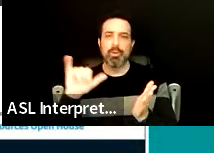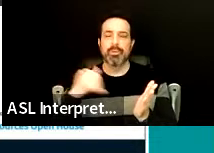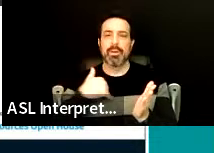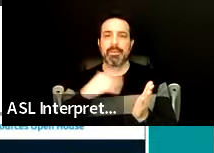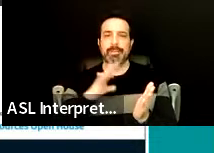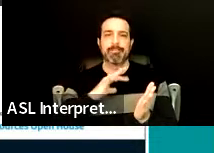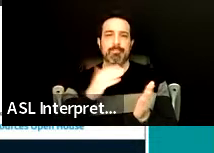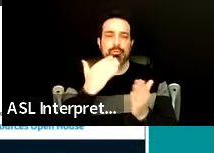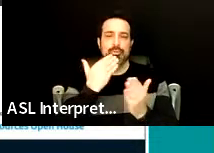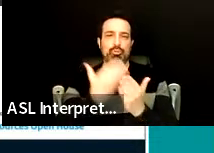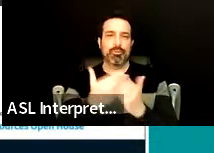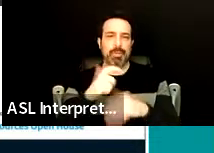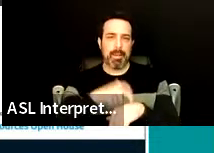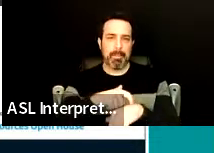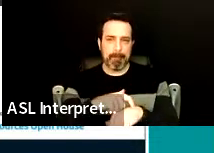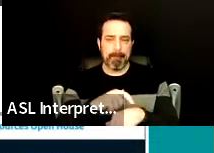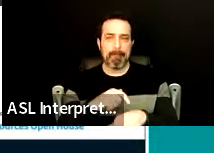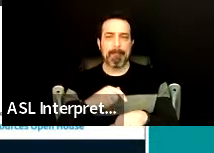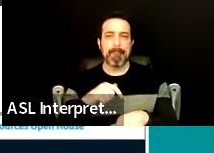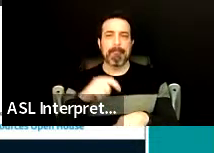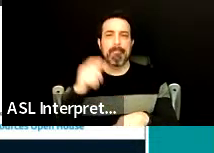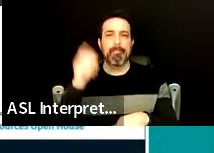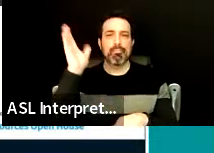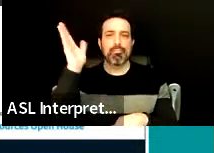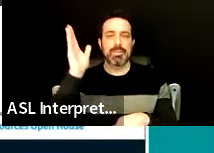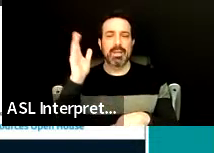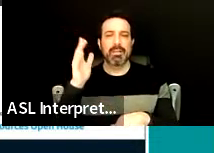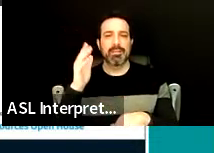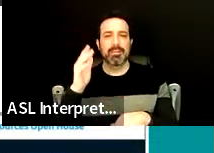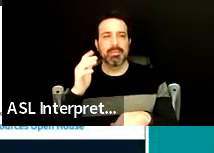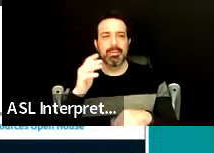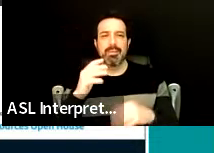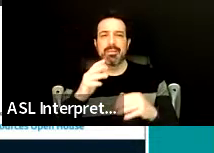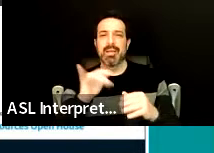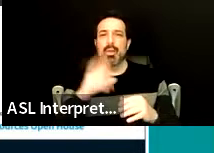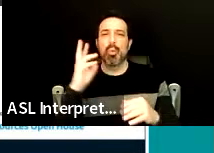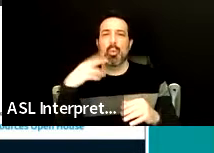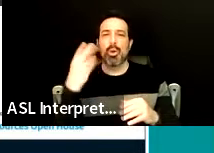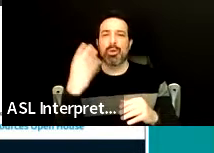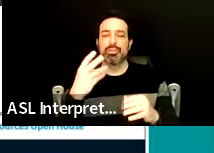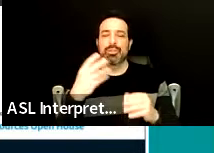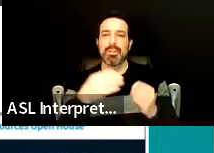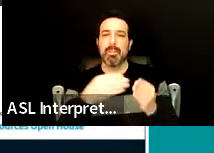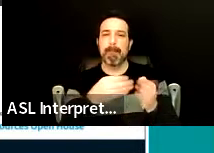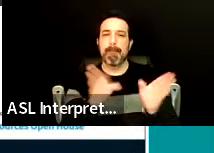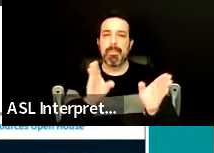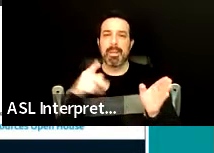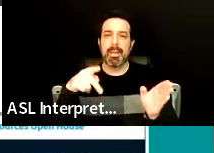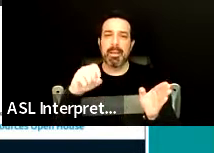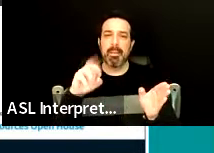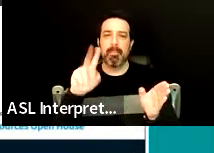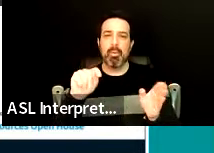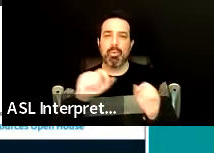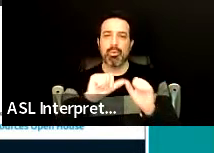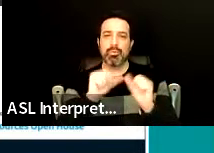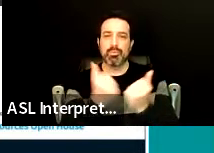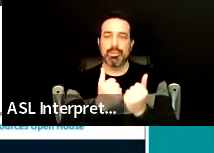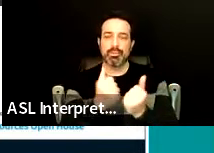great time presenting in front of the Washington Public Ports Association last